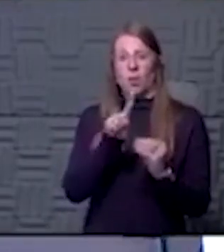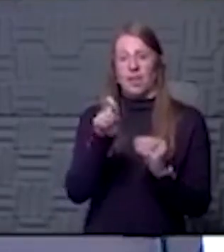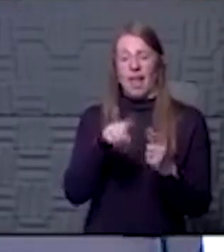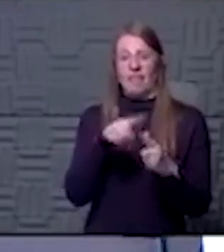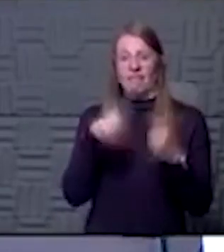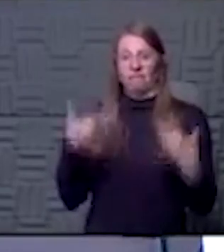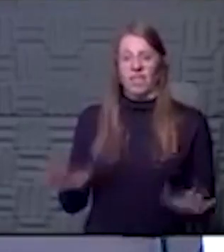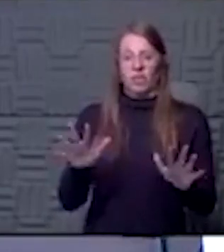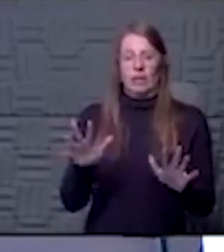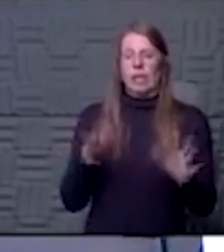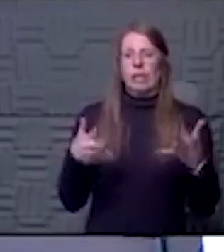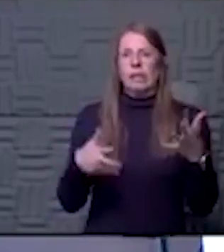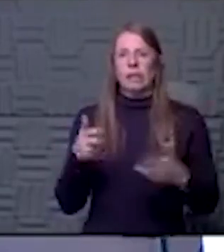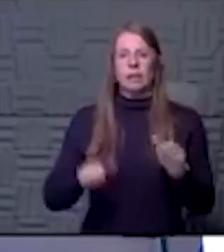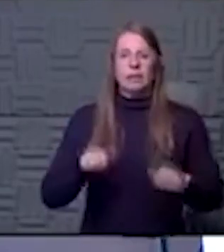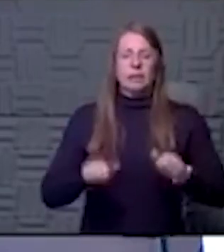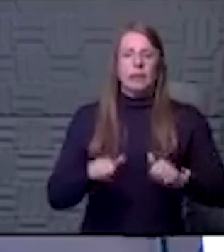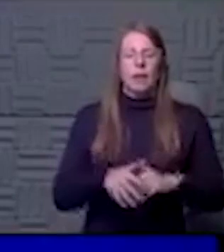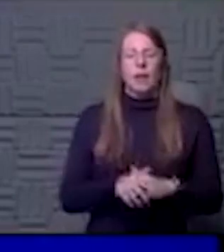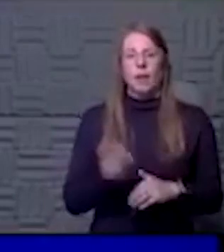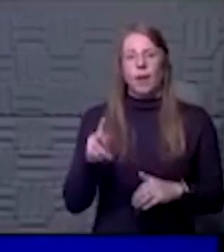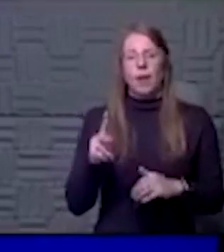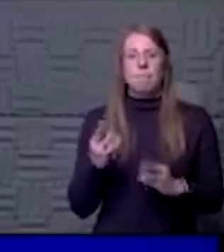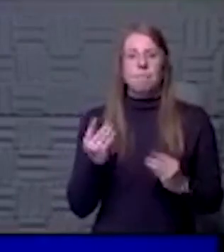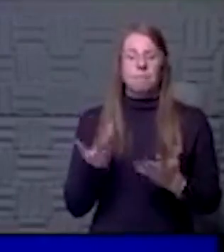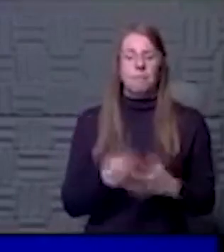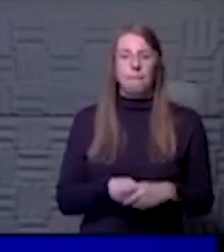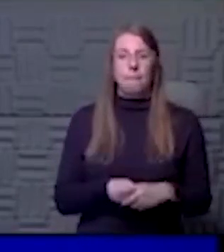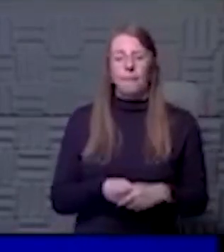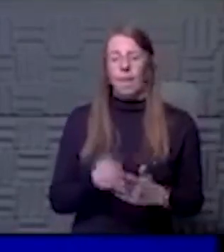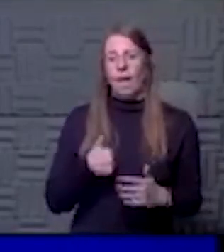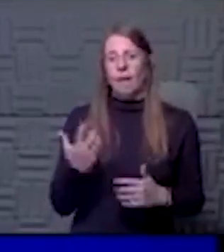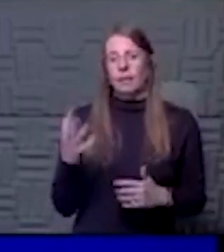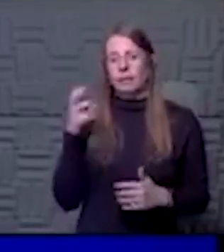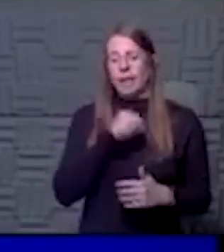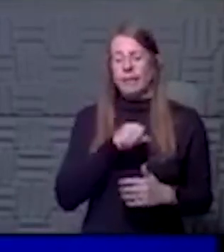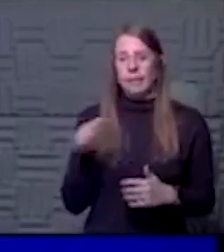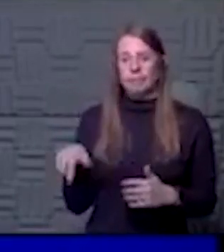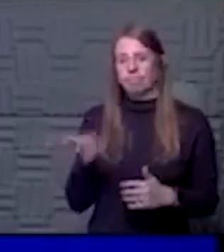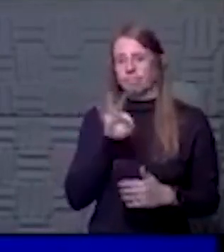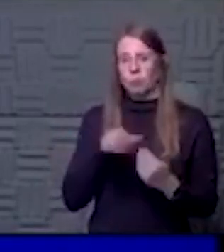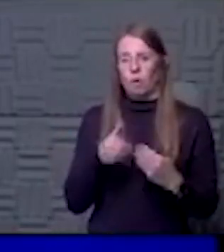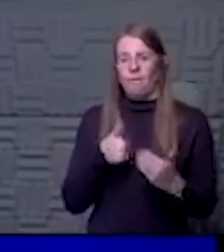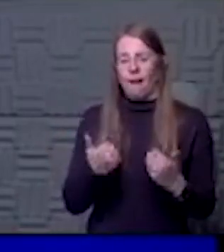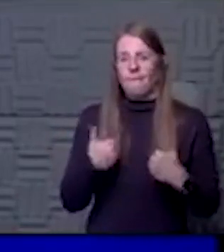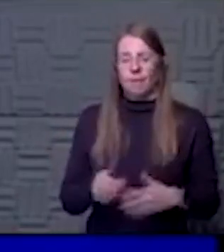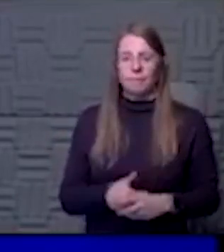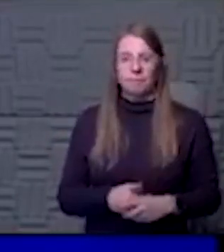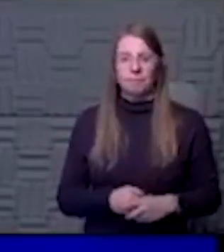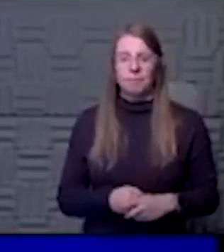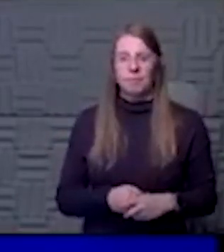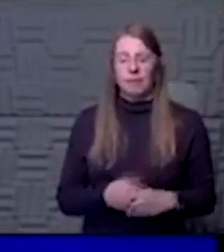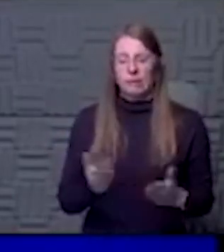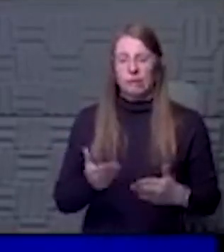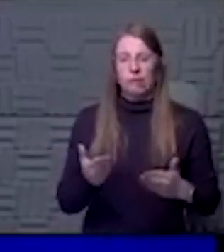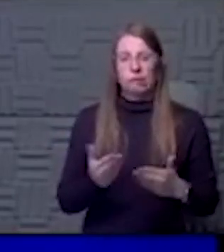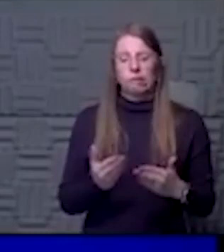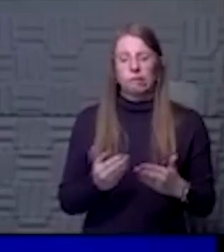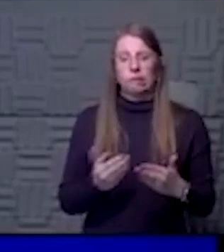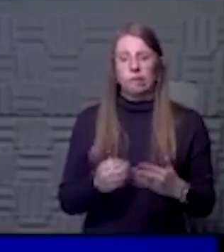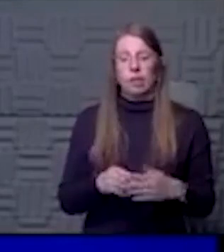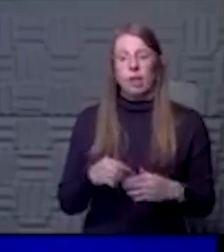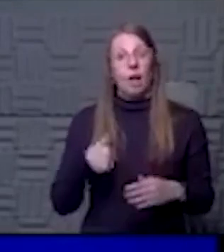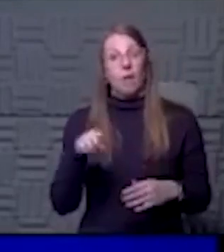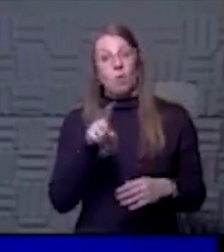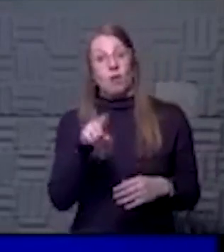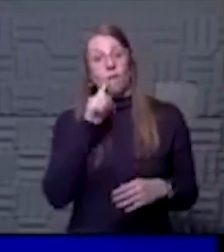gosh. Okay. Well, I guess I'll just take whatever I have here. I've